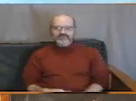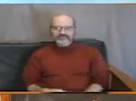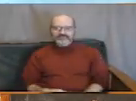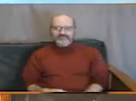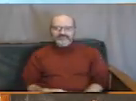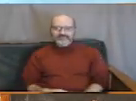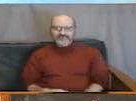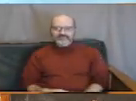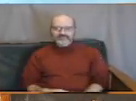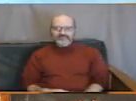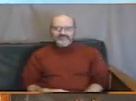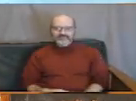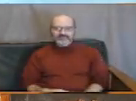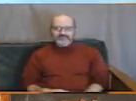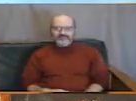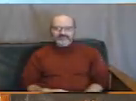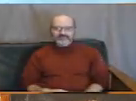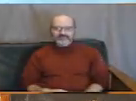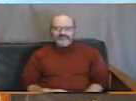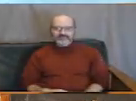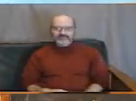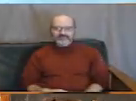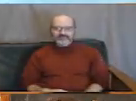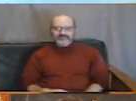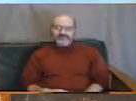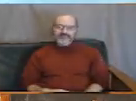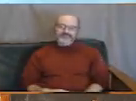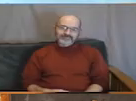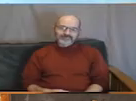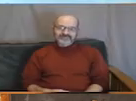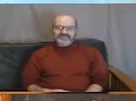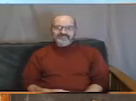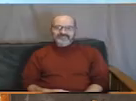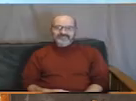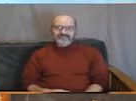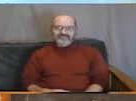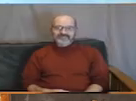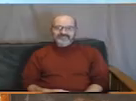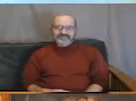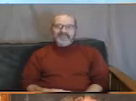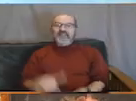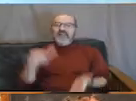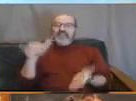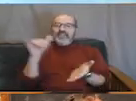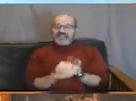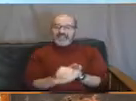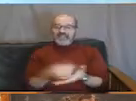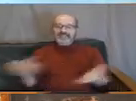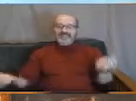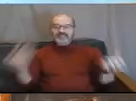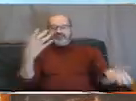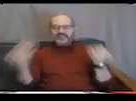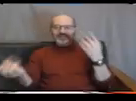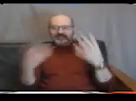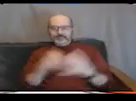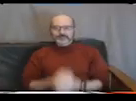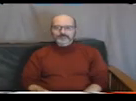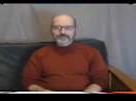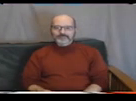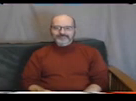catch, toss, catch, toss. Oh, And that is juggling.